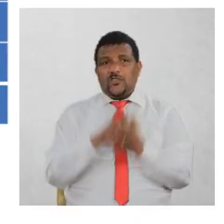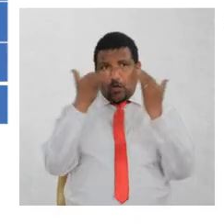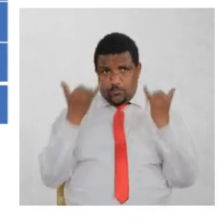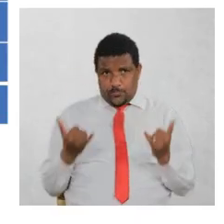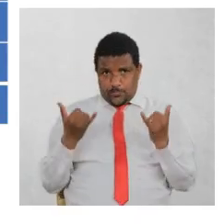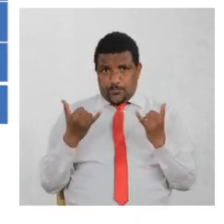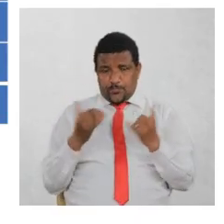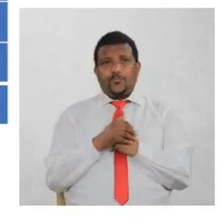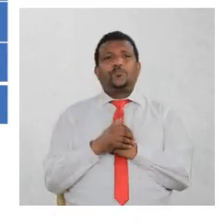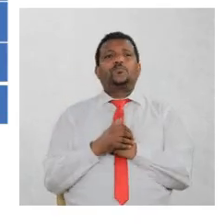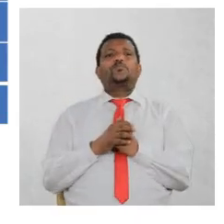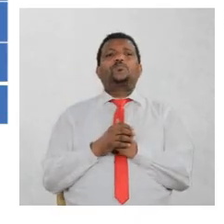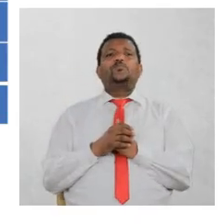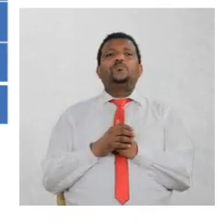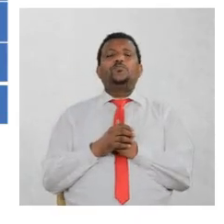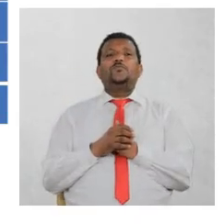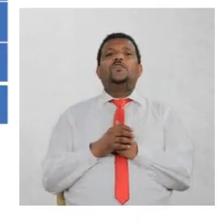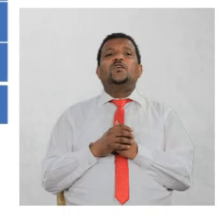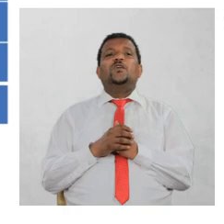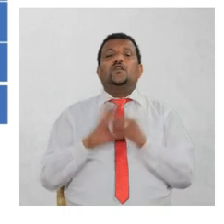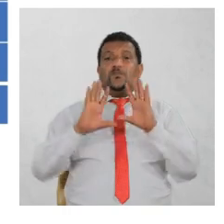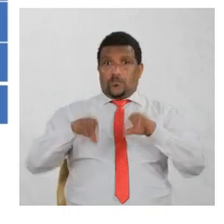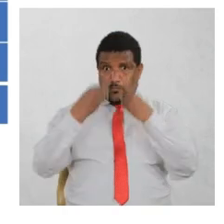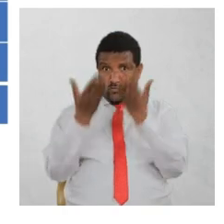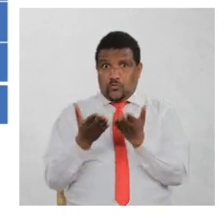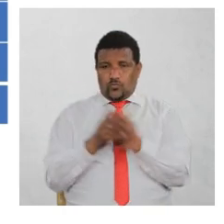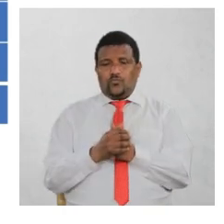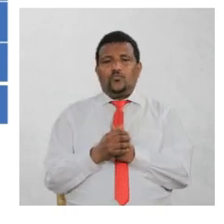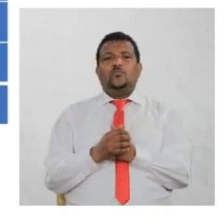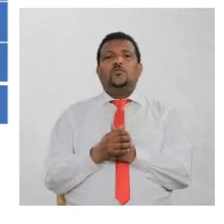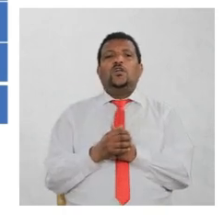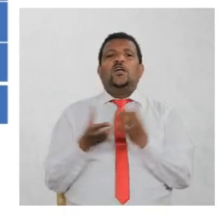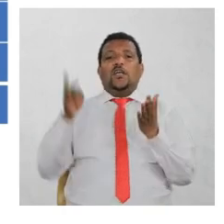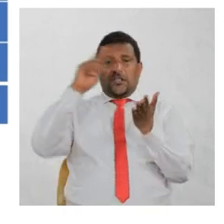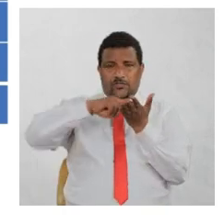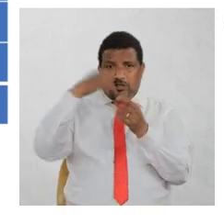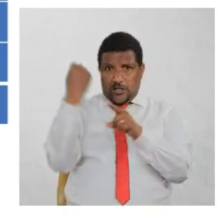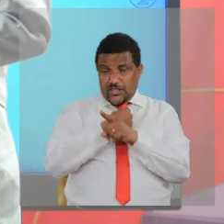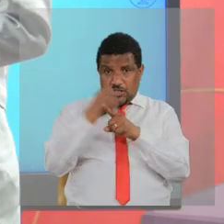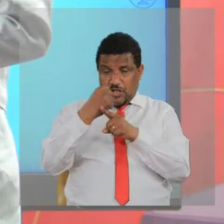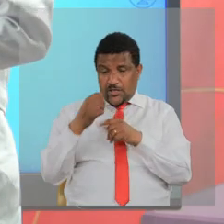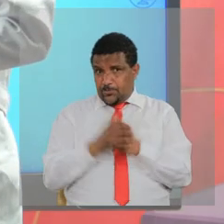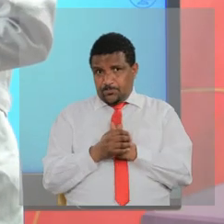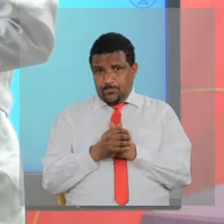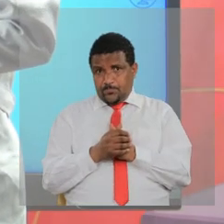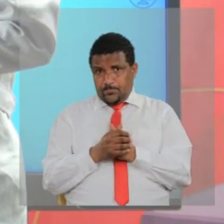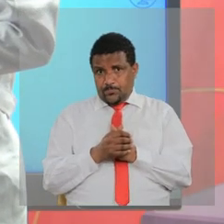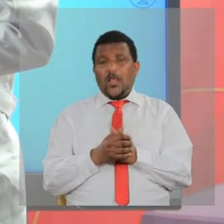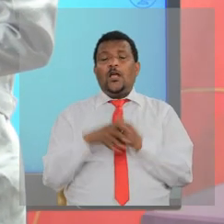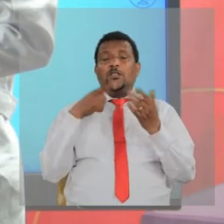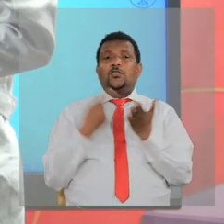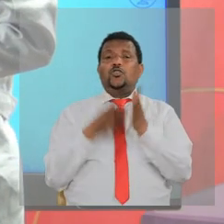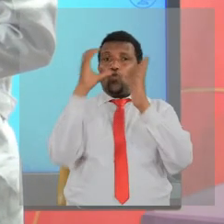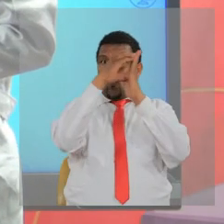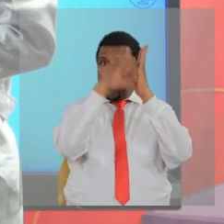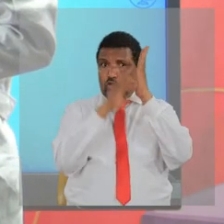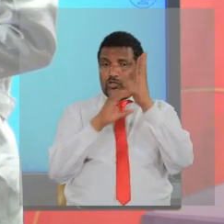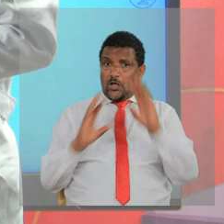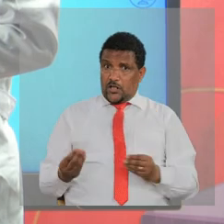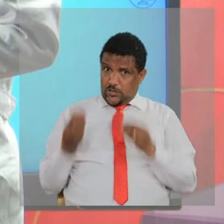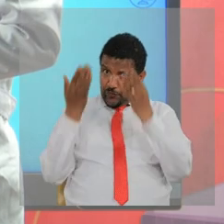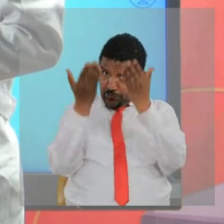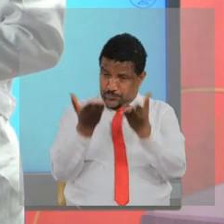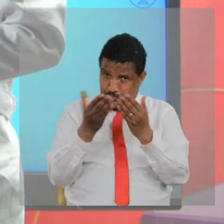Now, let me give you a revision exercise. These components are